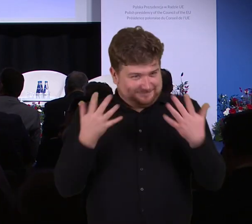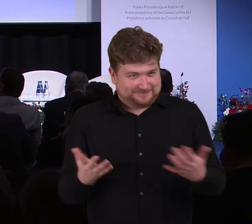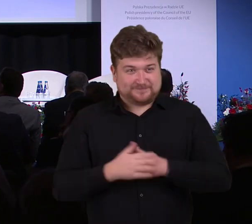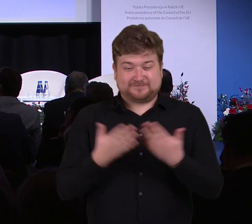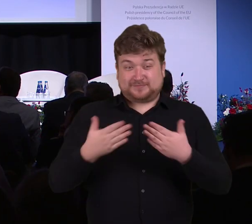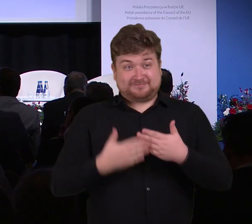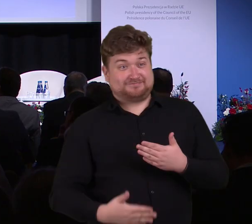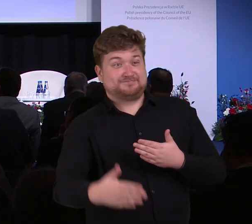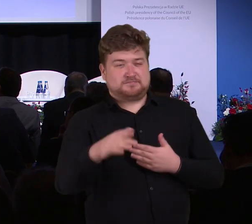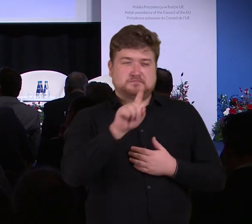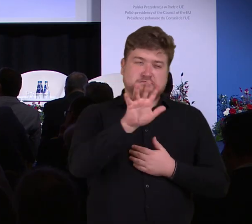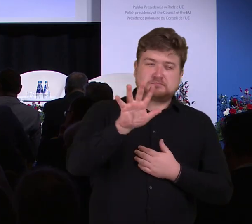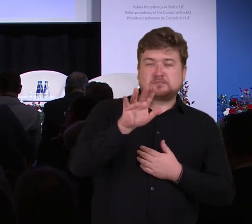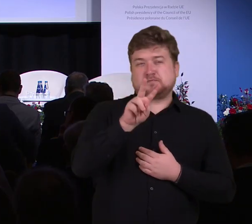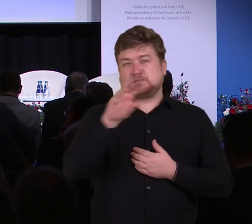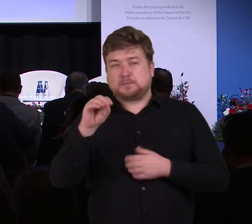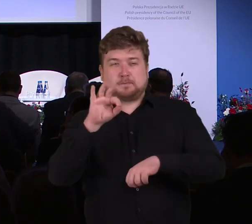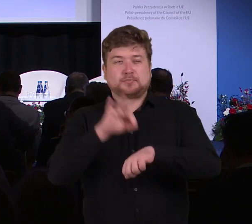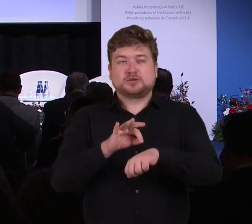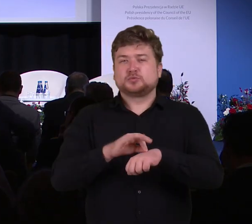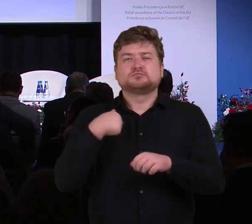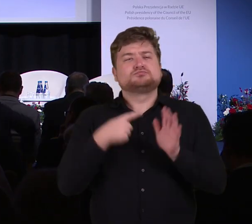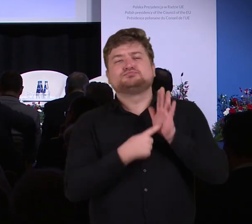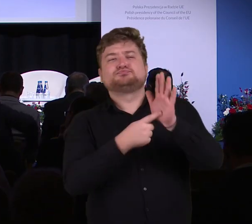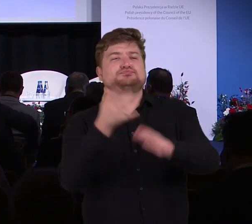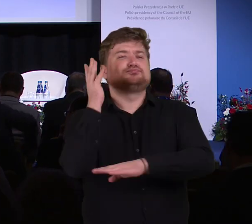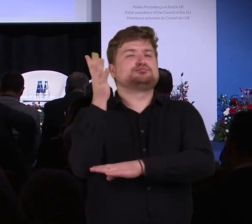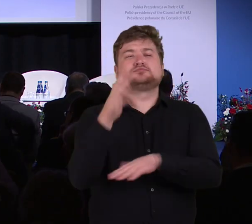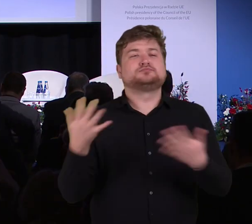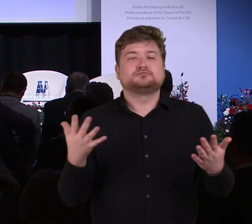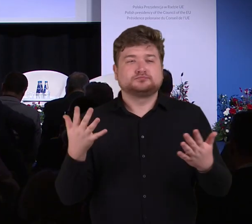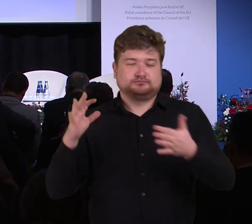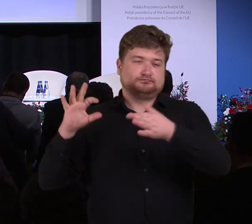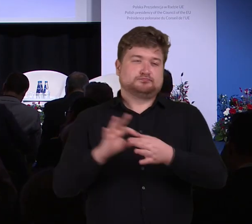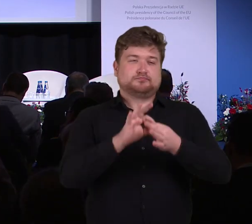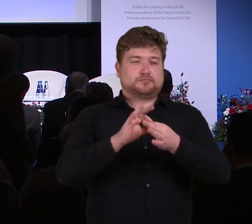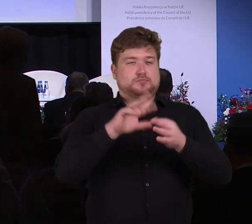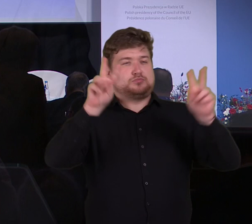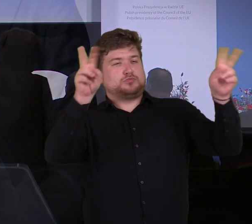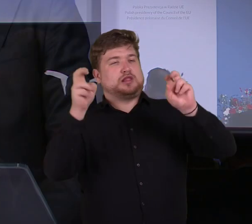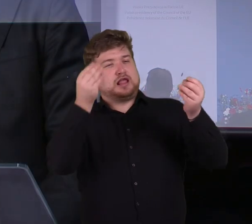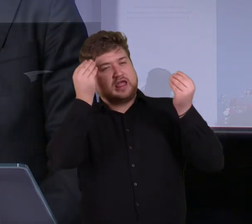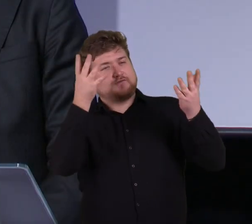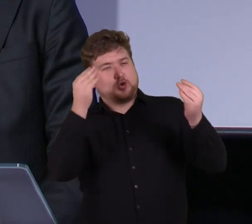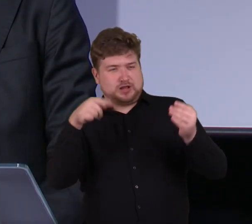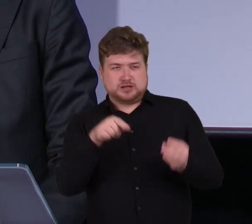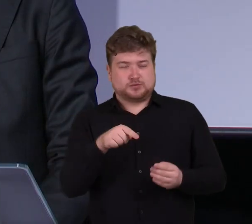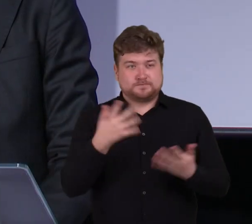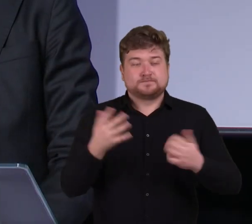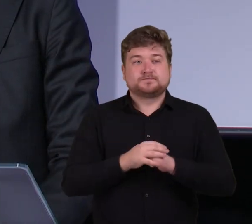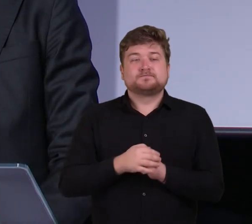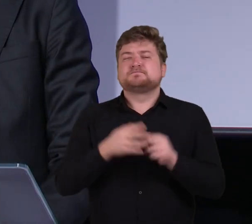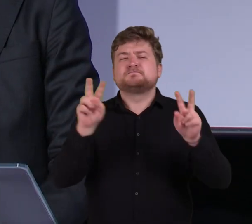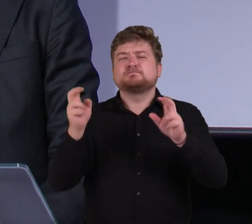much drawing on the recent high-level panel that we saw, and we witnessed